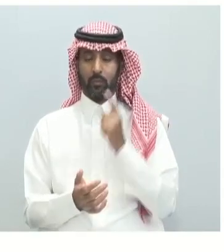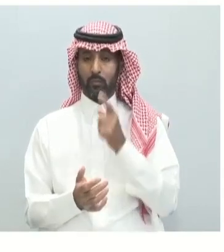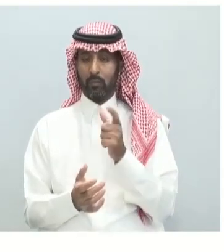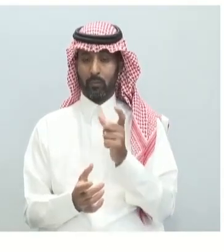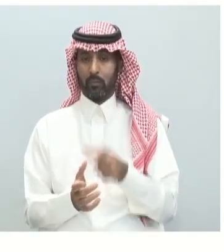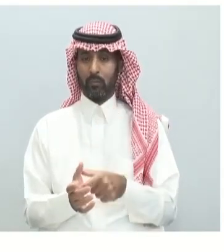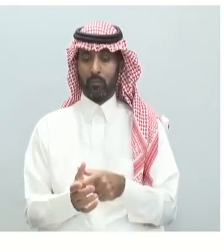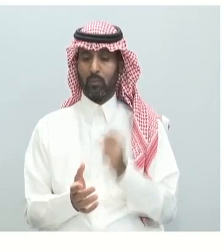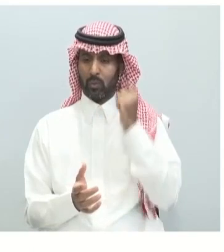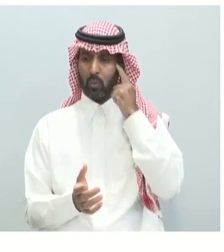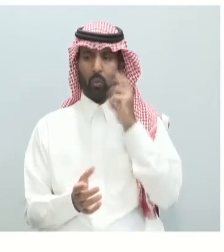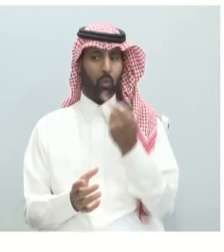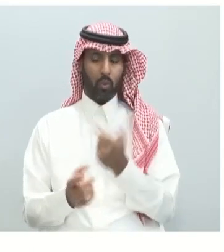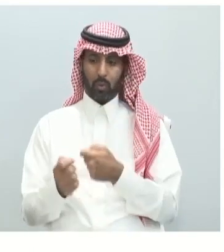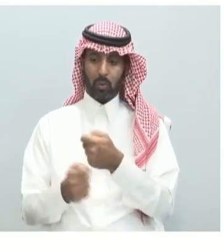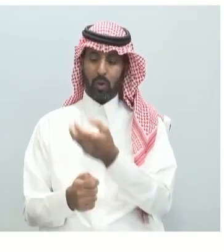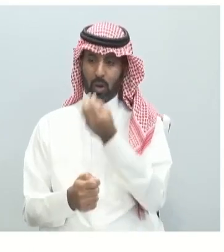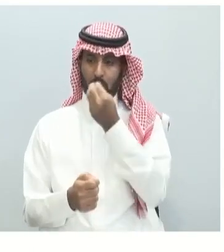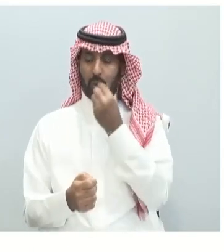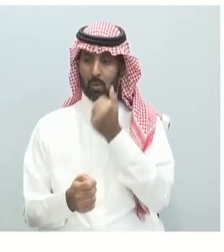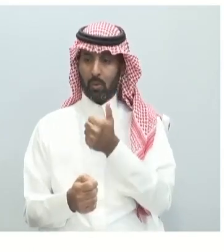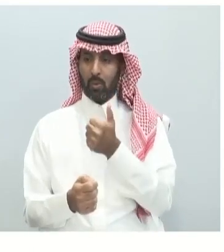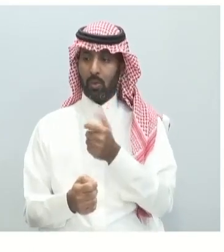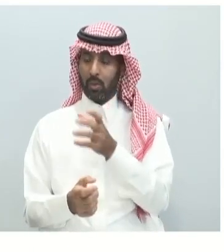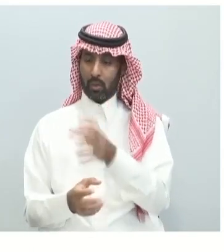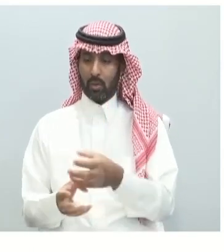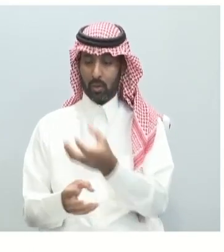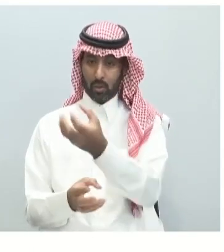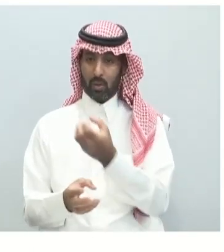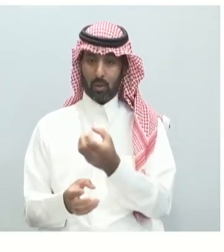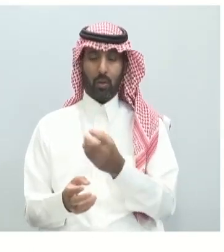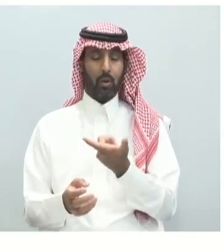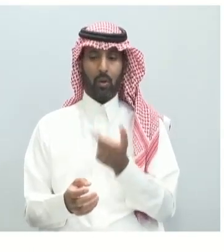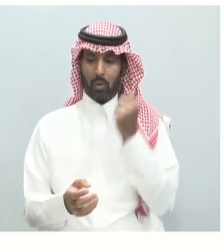opportunity to get to know the people who eat the food they grow. So they get the